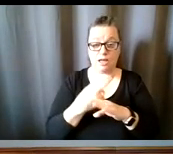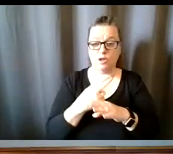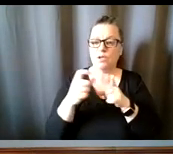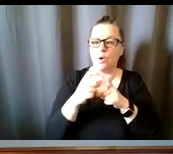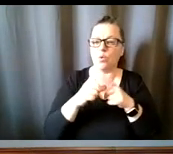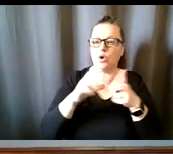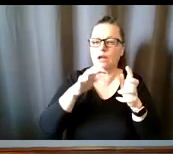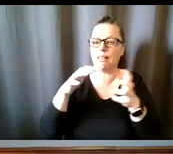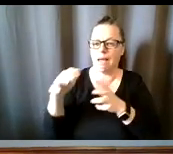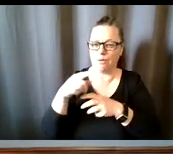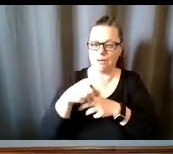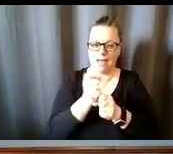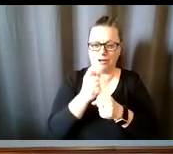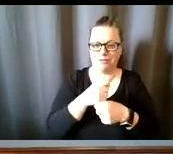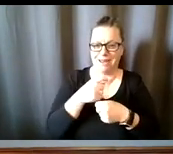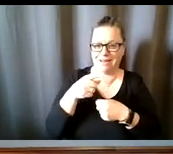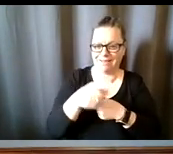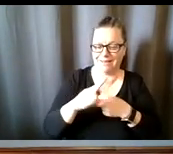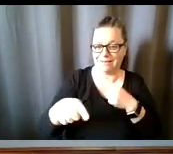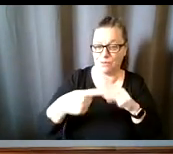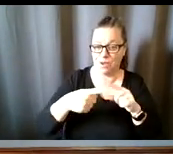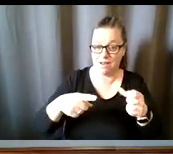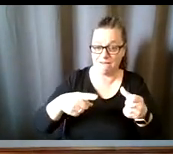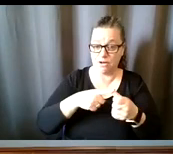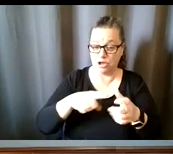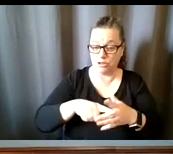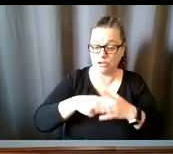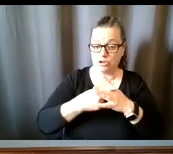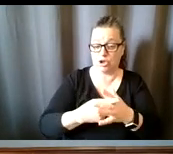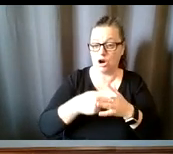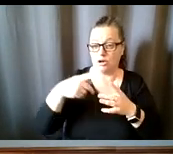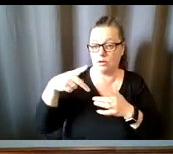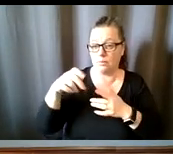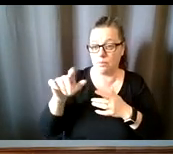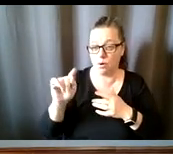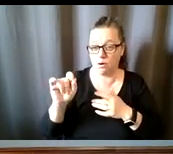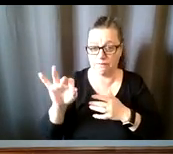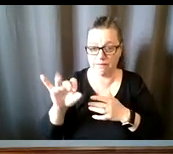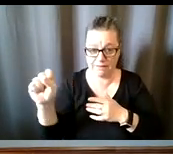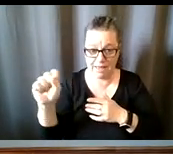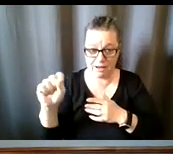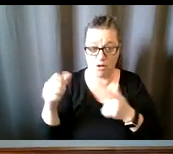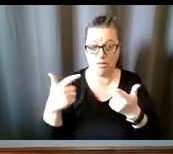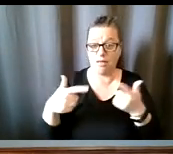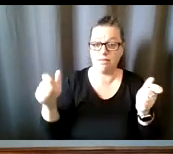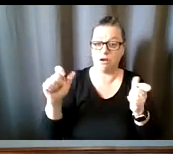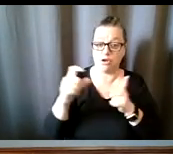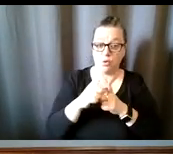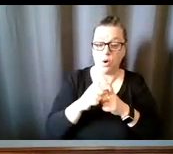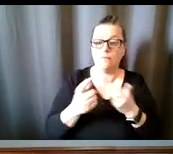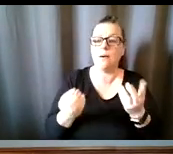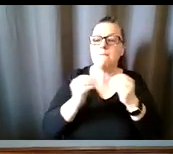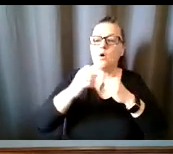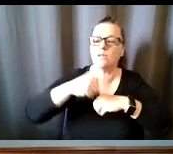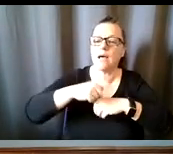a word cloud that I created when I first started at the Port of Seattle, and one of the projects I was working on. The larger the word, the more times people mention